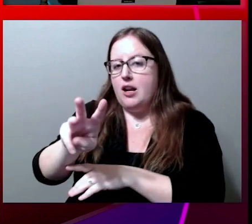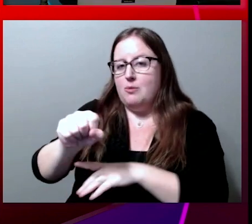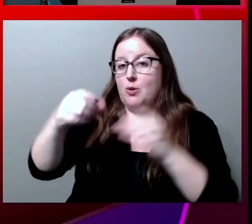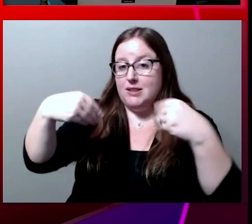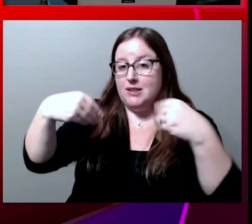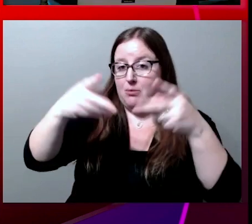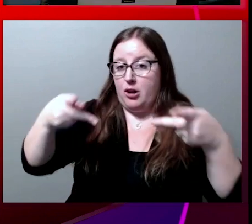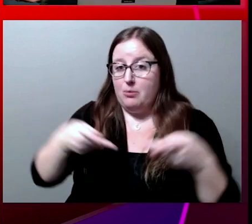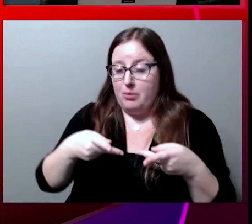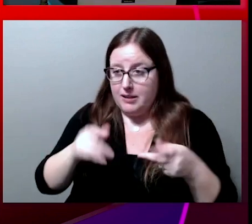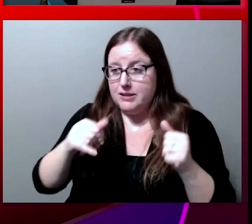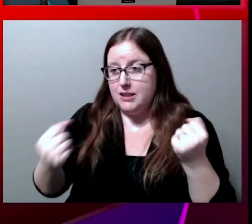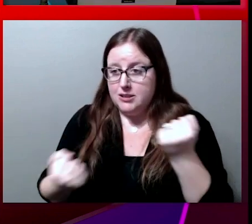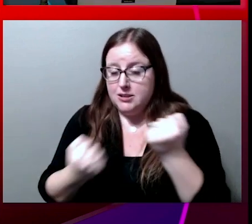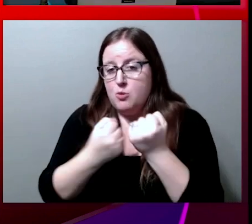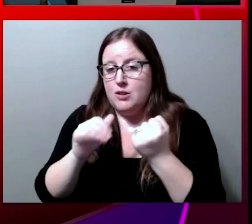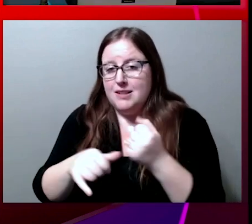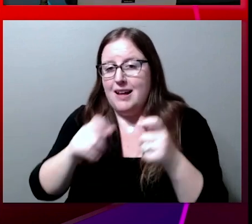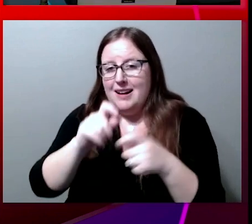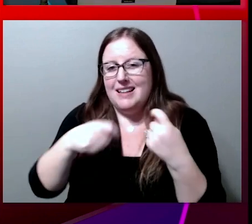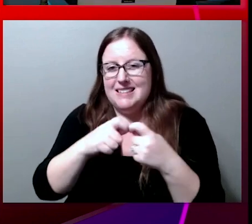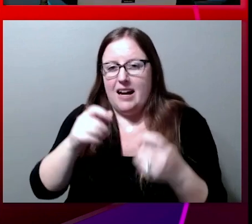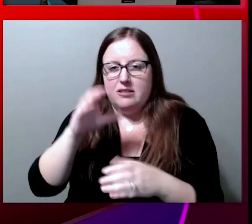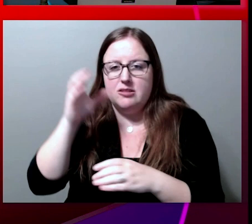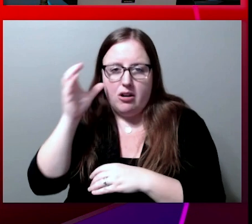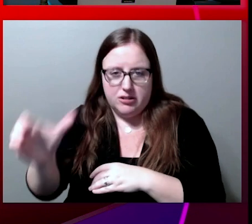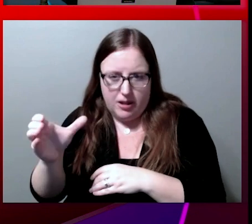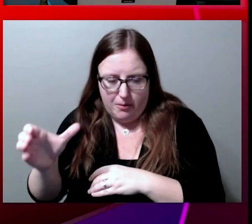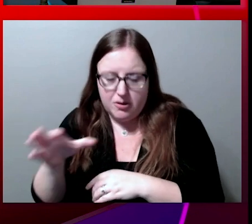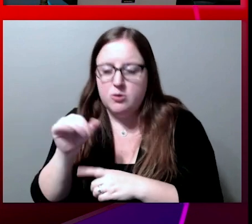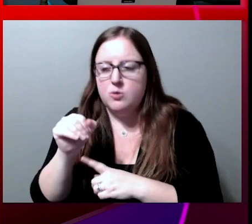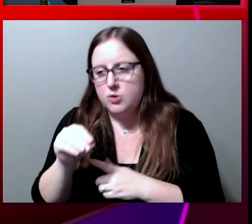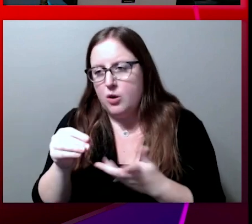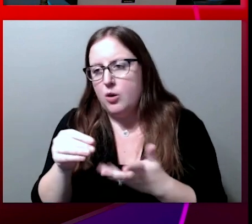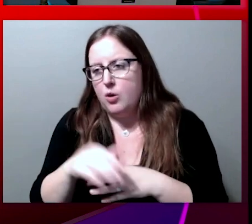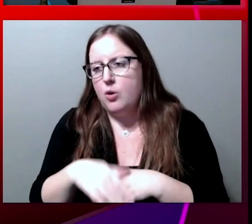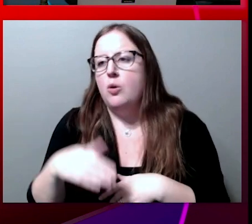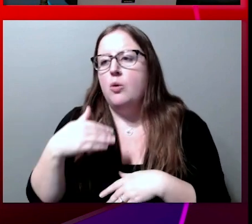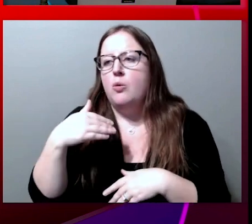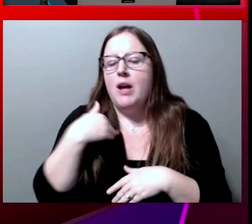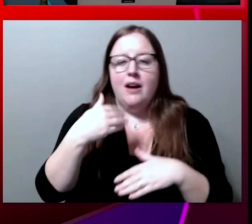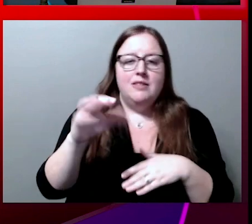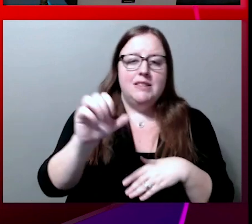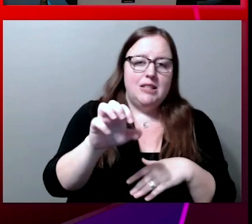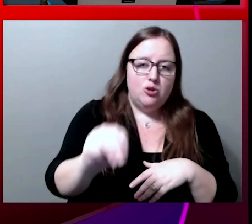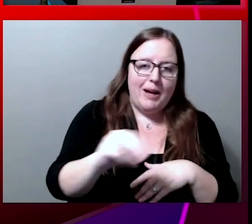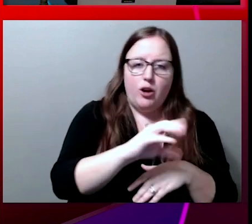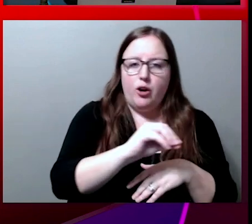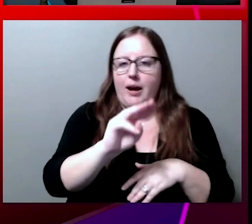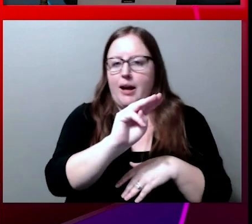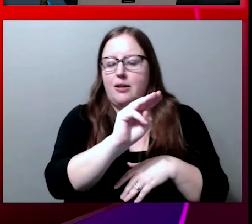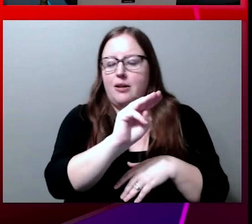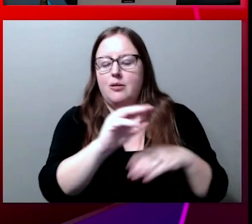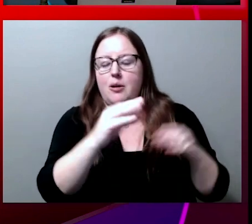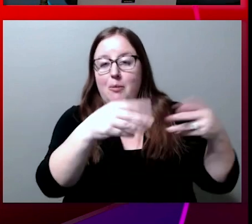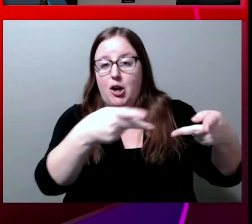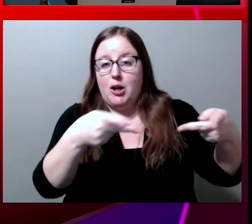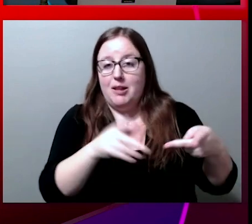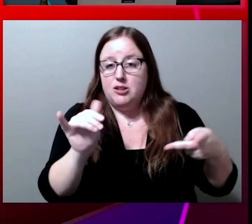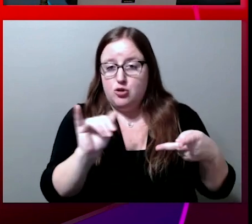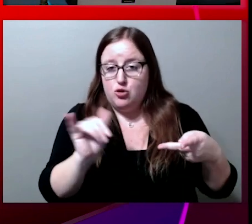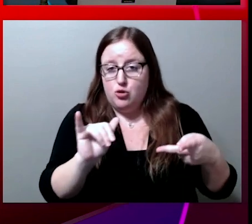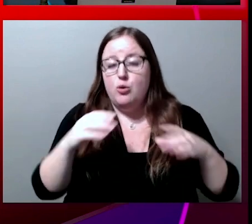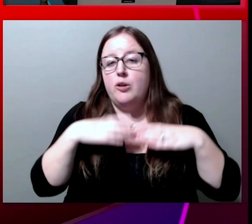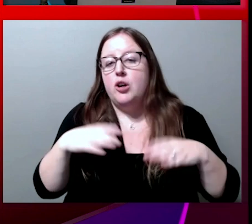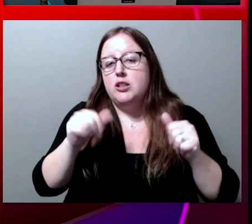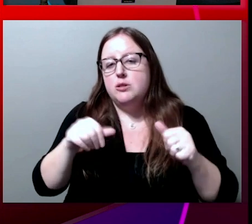also actually supports that exact concept. Oh, interesting. So there's an integration between SageMaker and Marketplace as well, so customers should definitely check